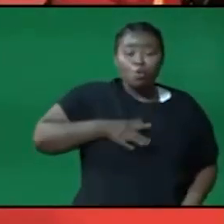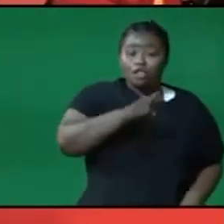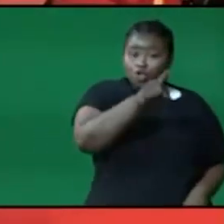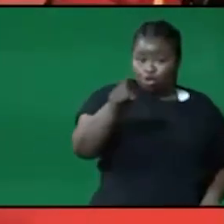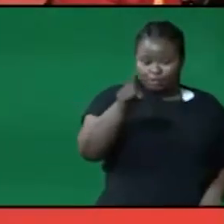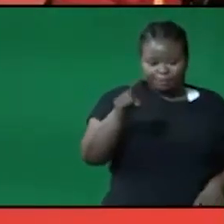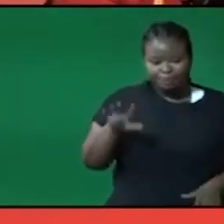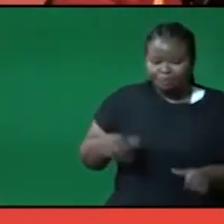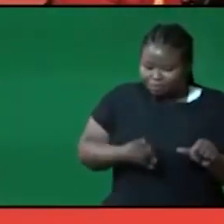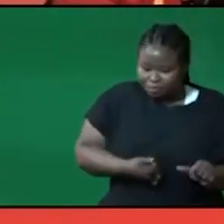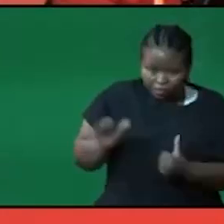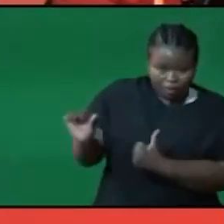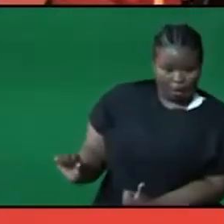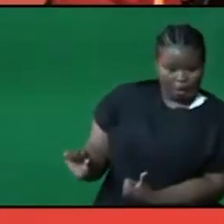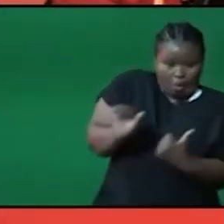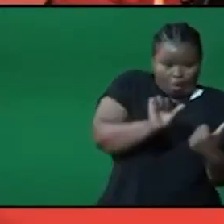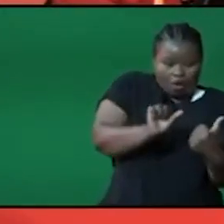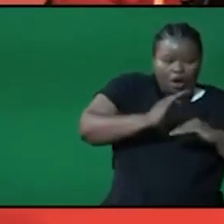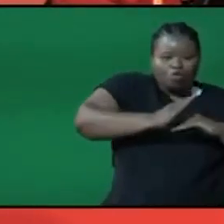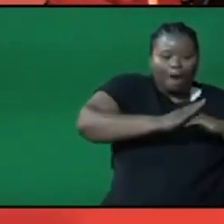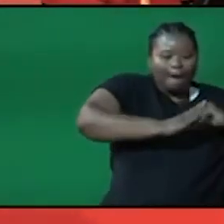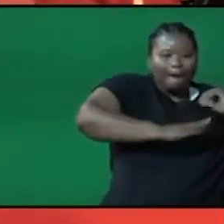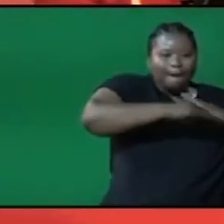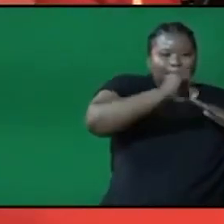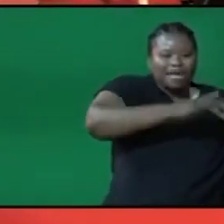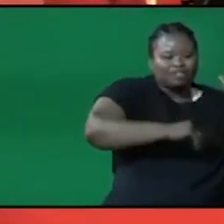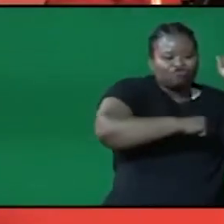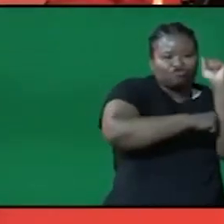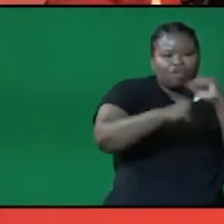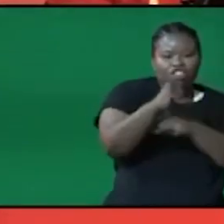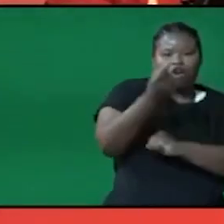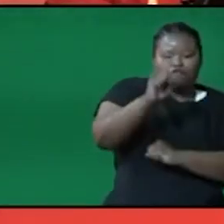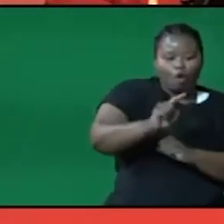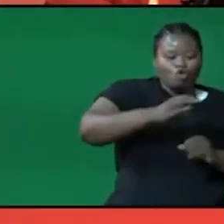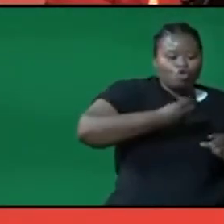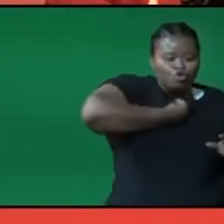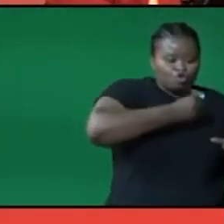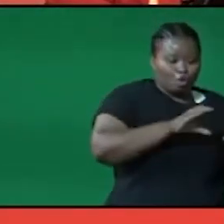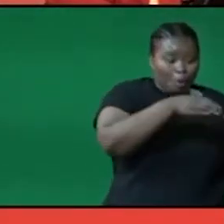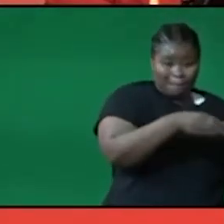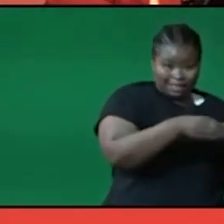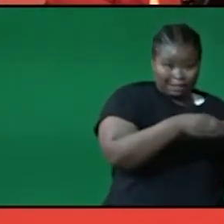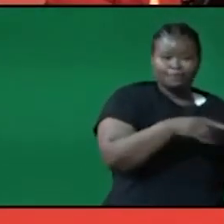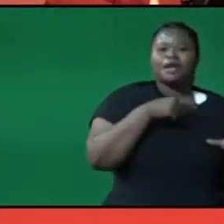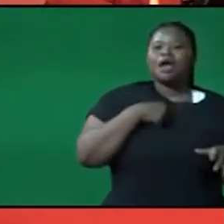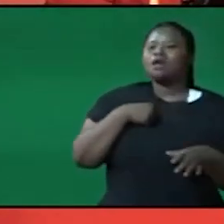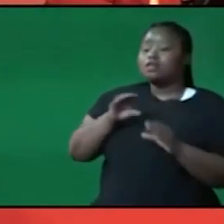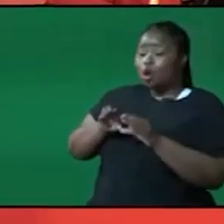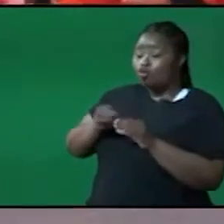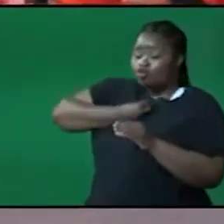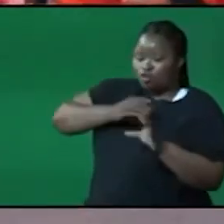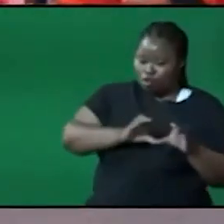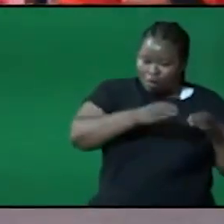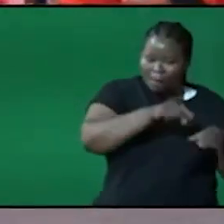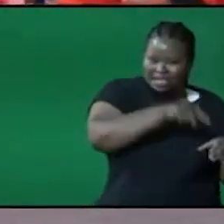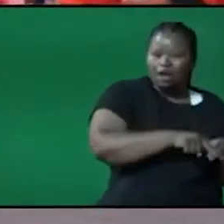to go and build structures of the youth command. Again, on the youth command, there will be